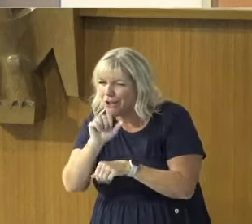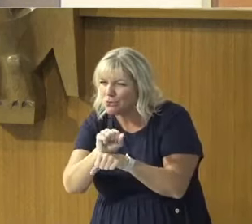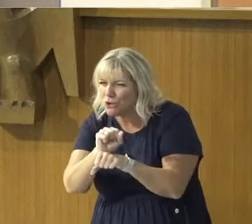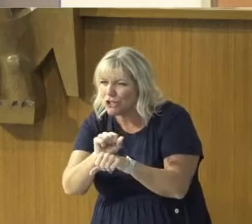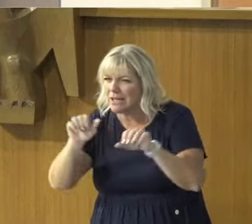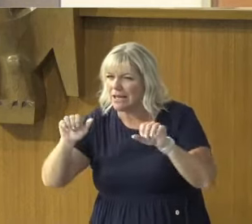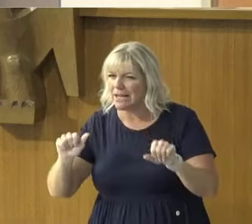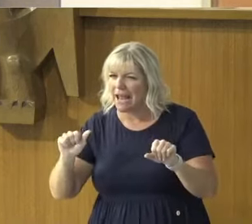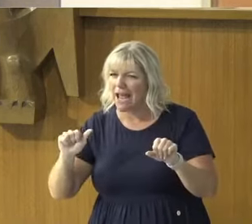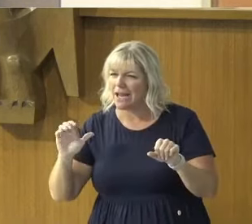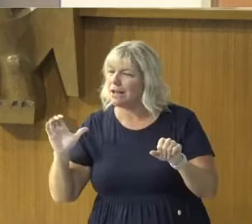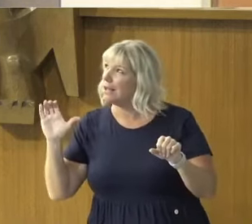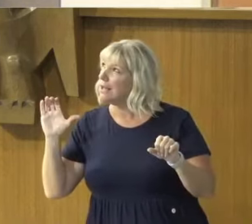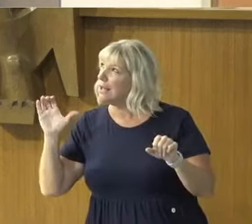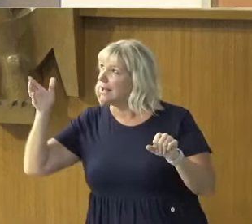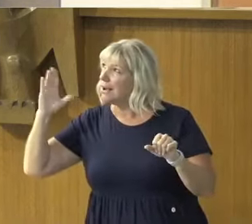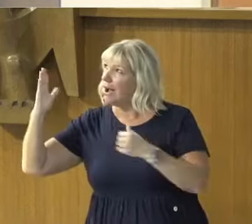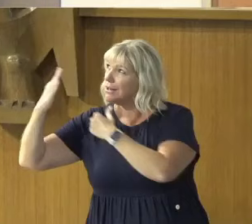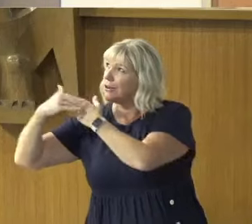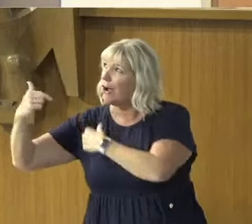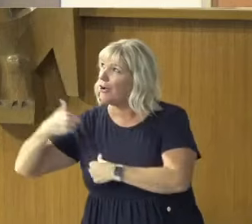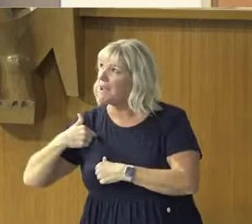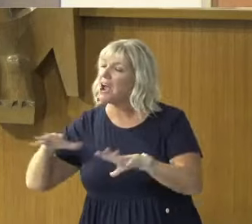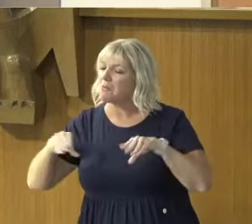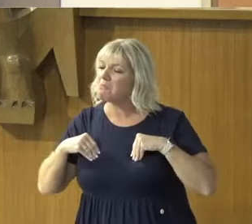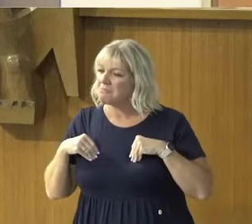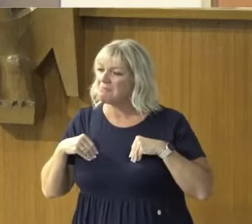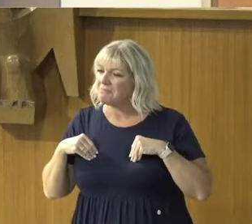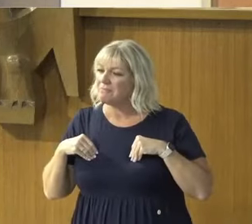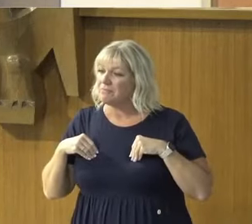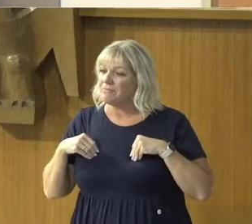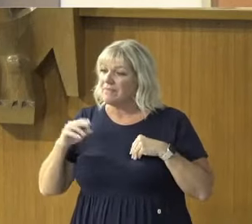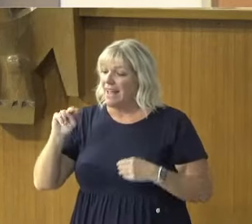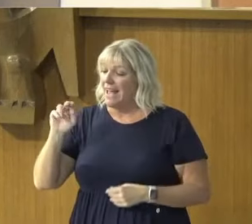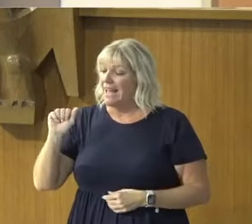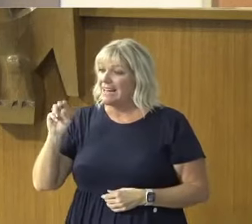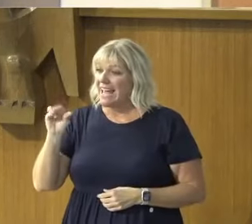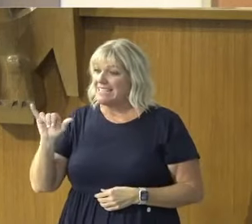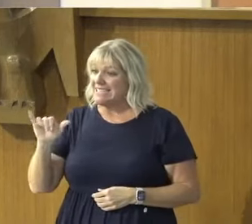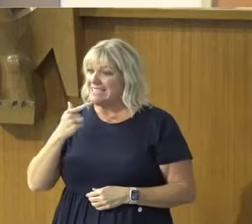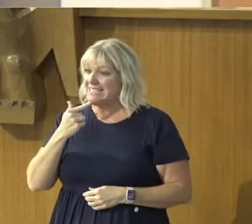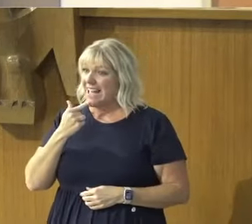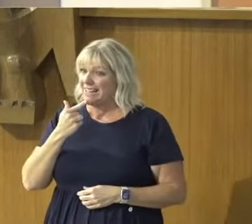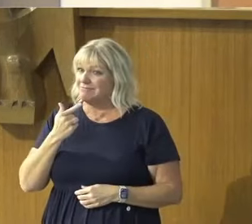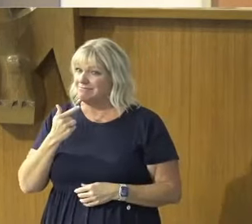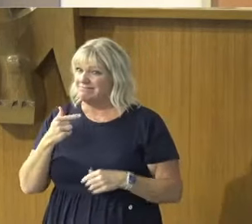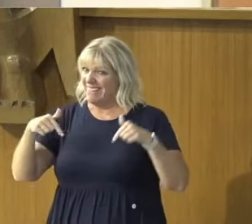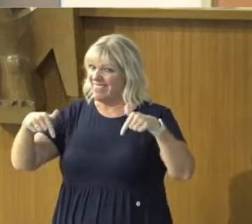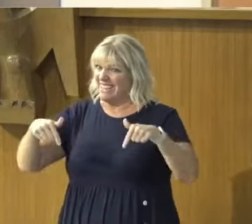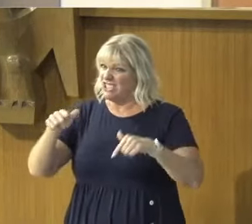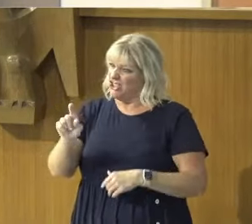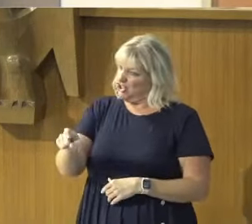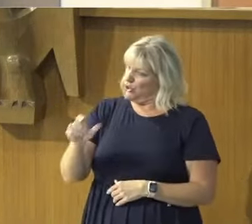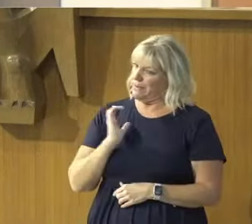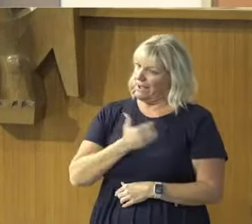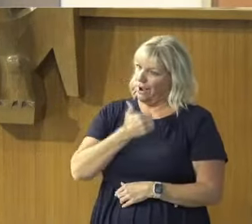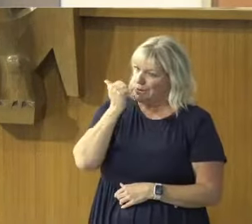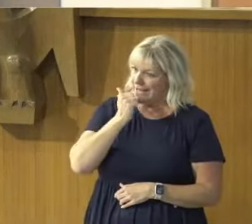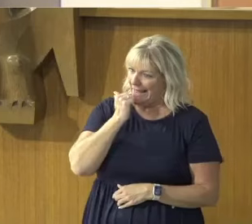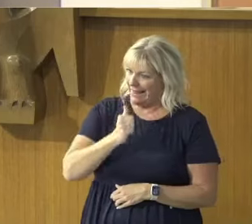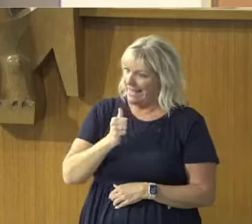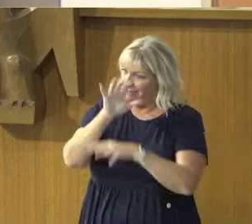on our lives. And like Nancy said, as Christians, this should be our daily practice. We